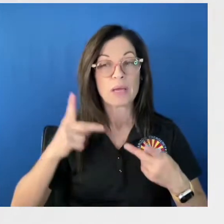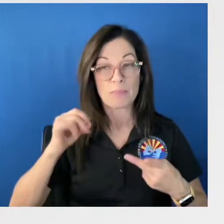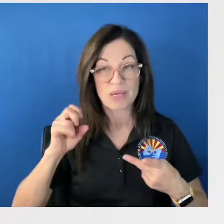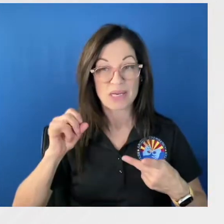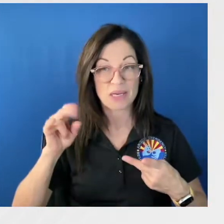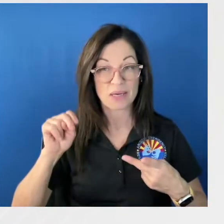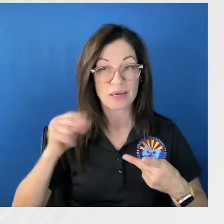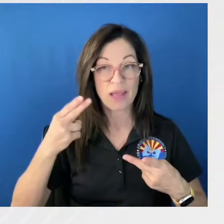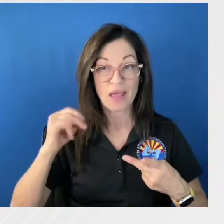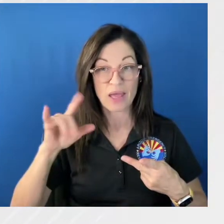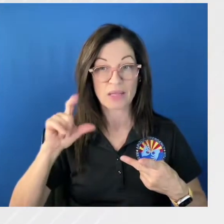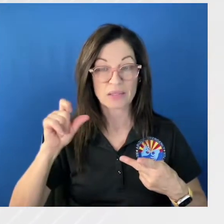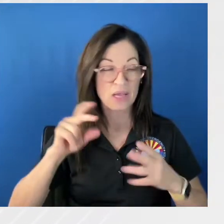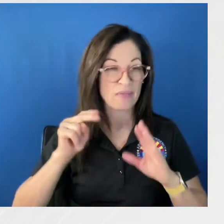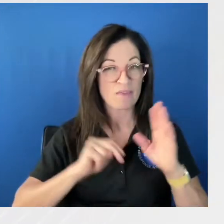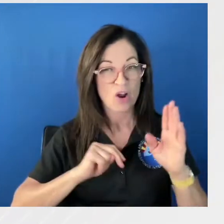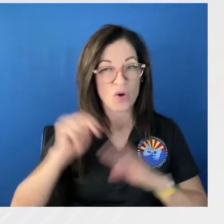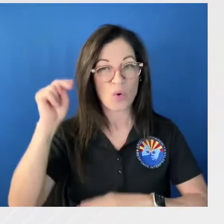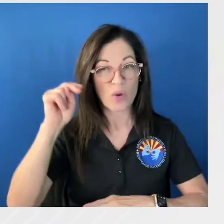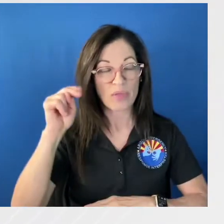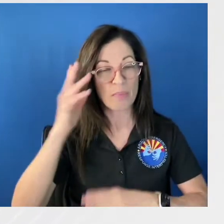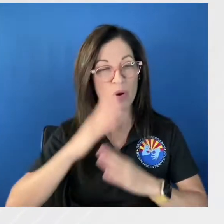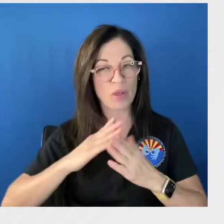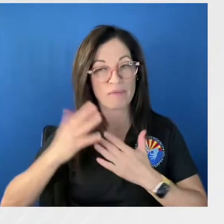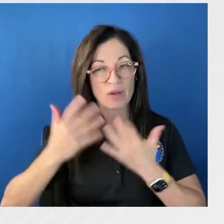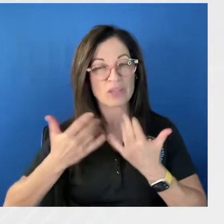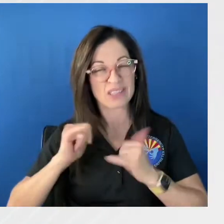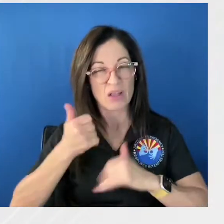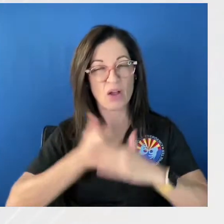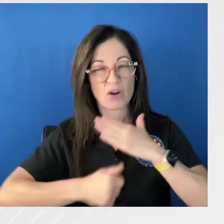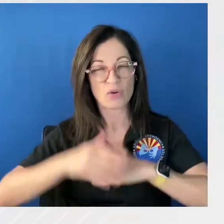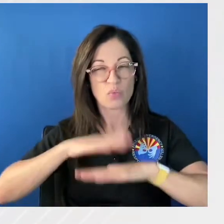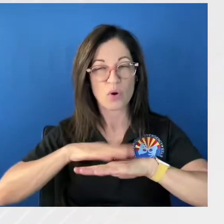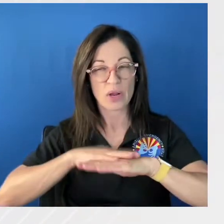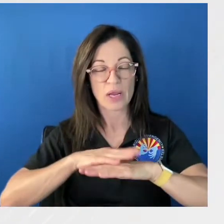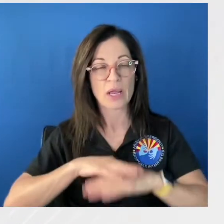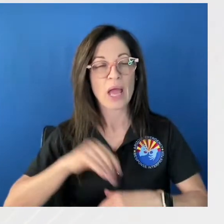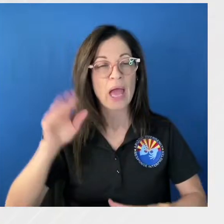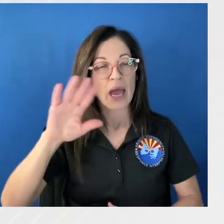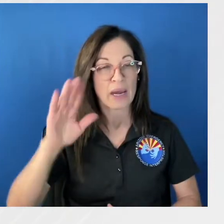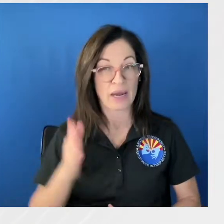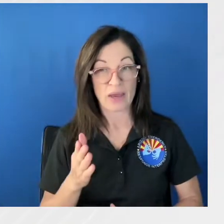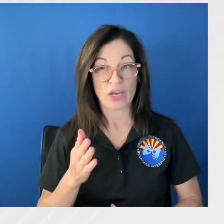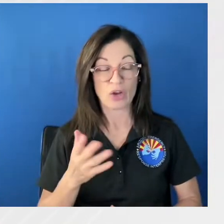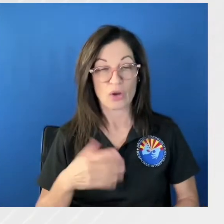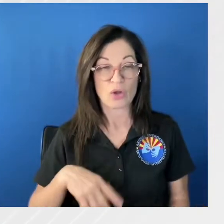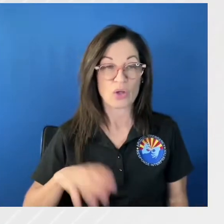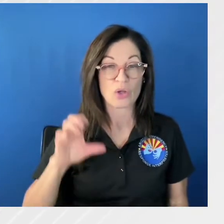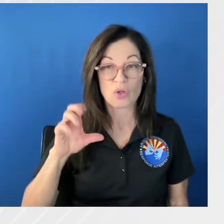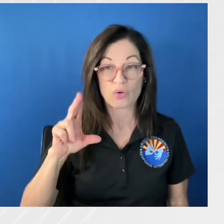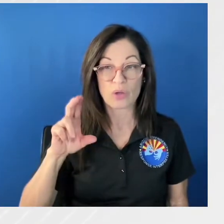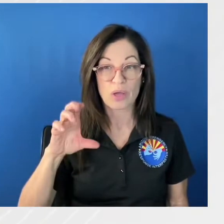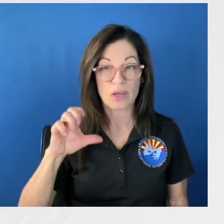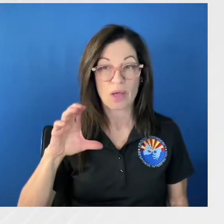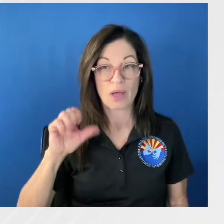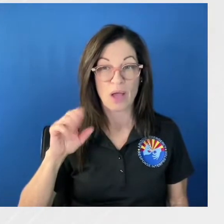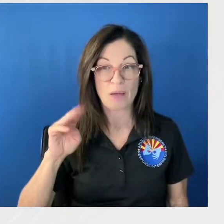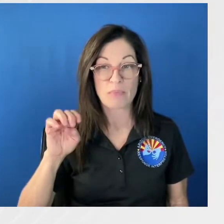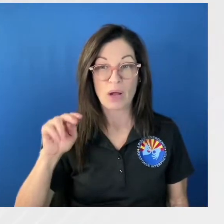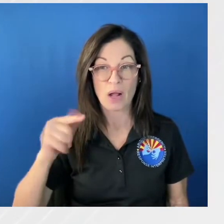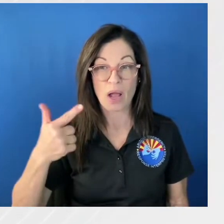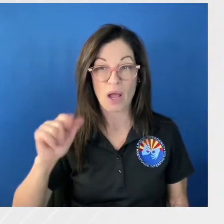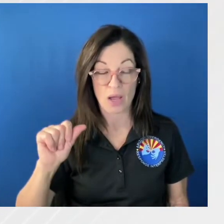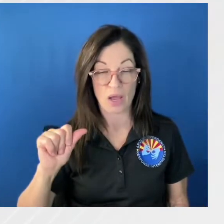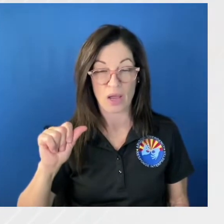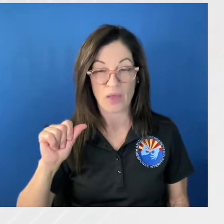far north end of that fire, again still under warning, and then coming back down this direction, the Cucamonga Canyon area. And as you